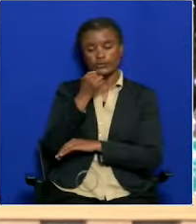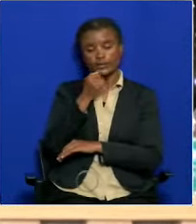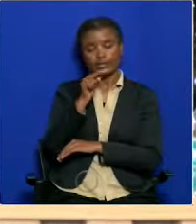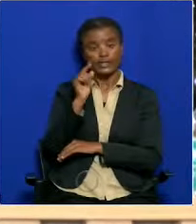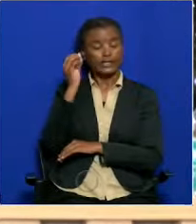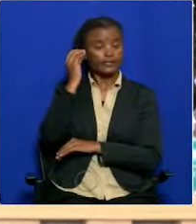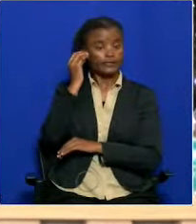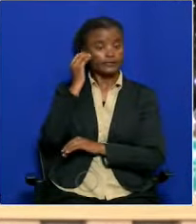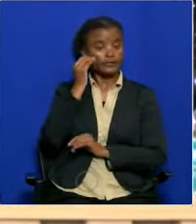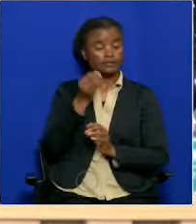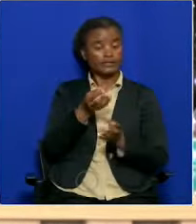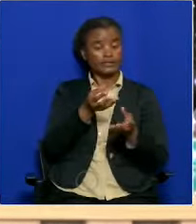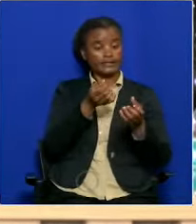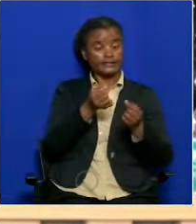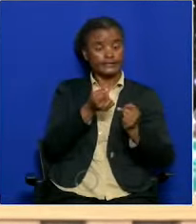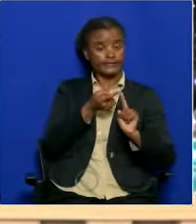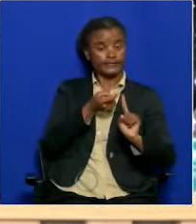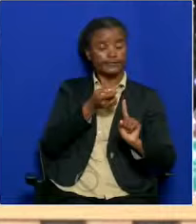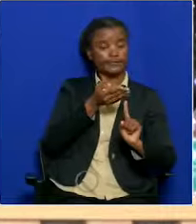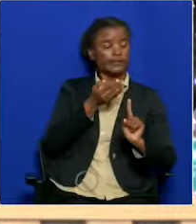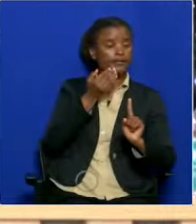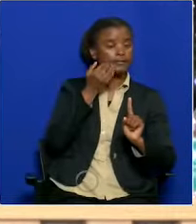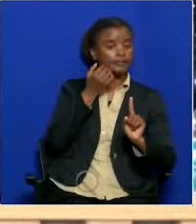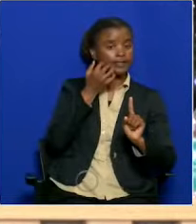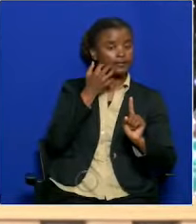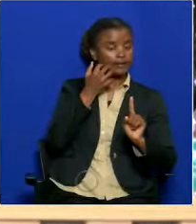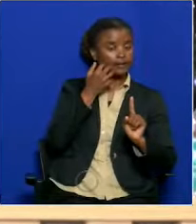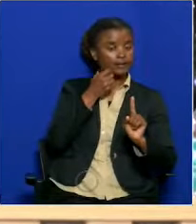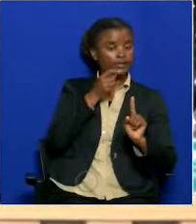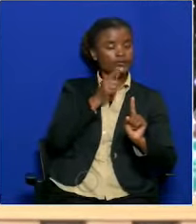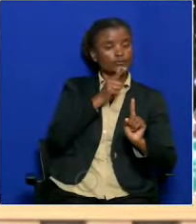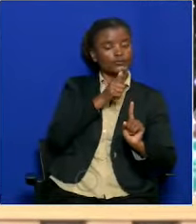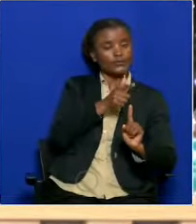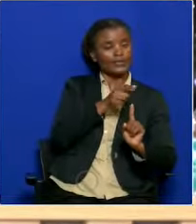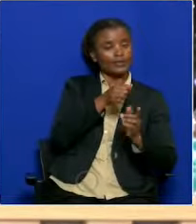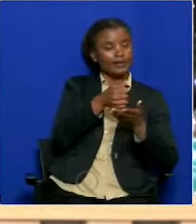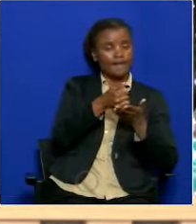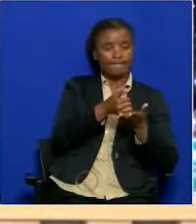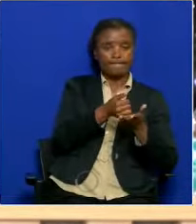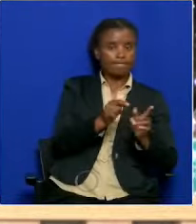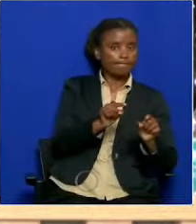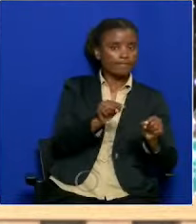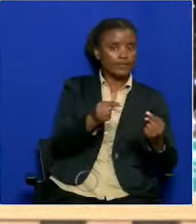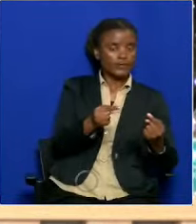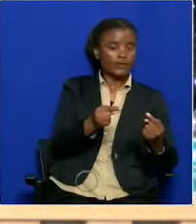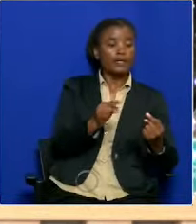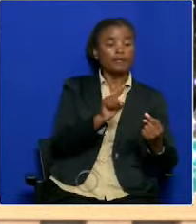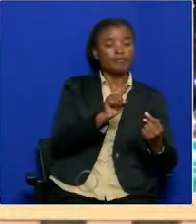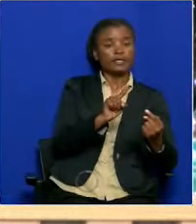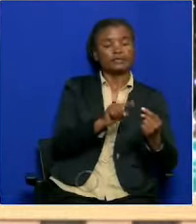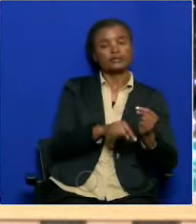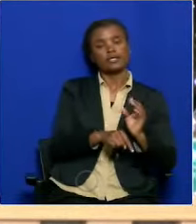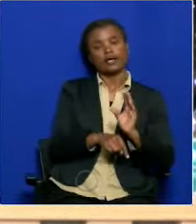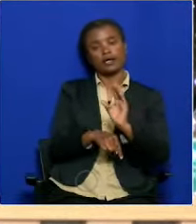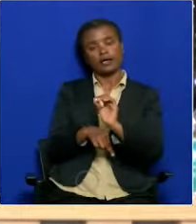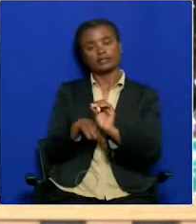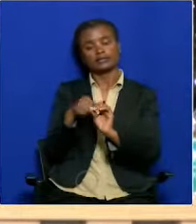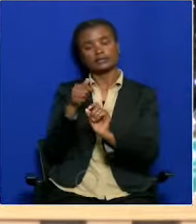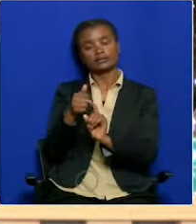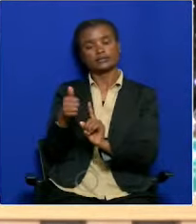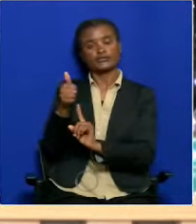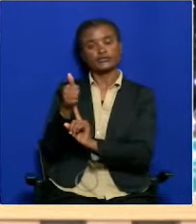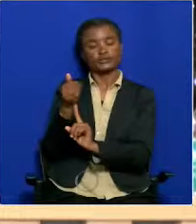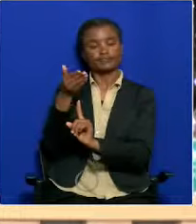you told Mr. Matlala then that you would not be able to assist, that instead you will ask Sergeant Nkosi to assist. Is that correct?